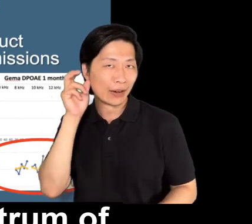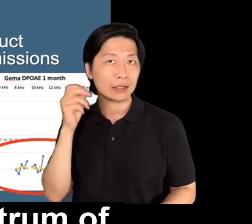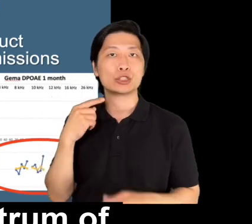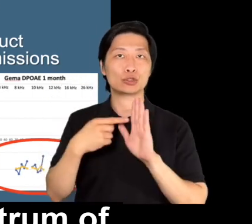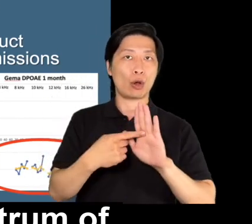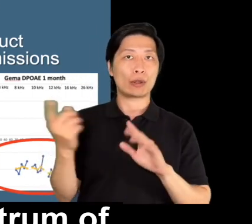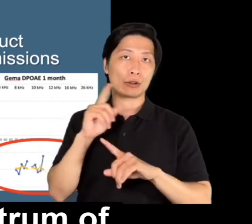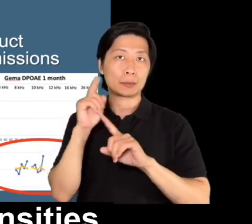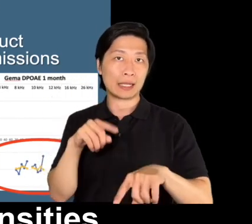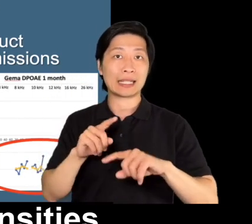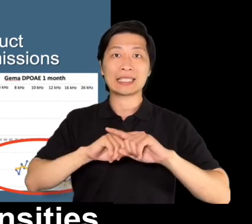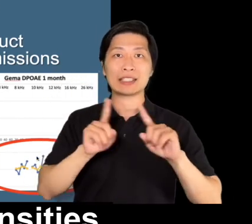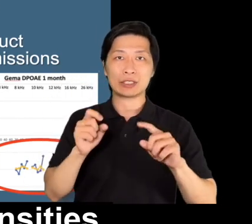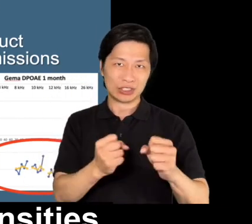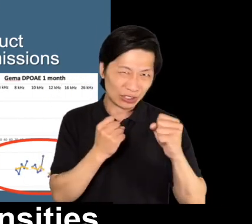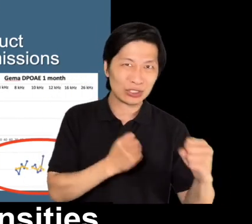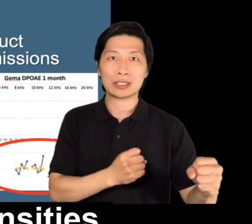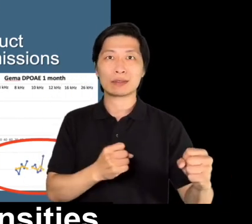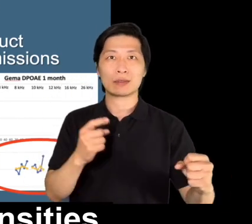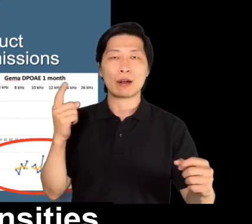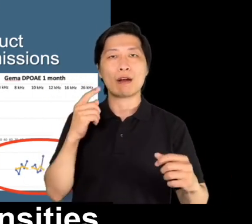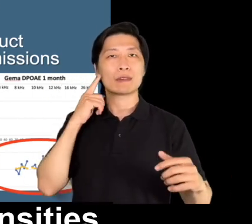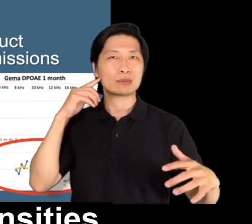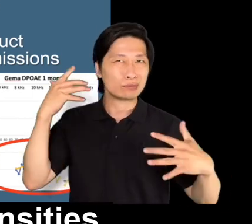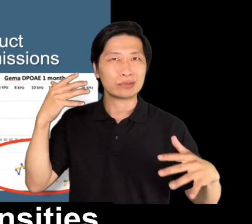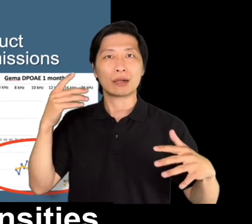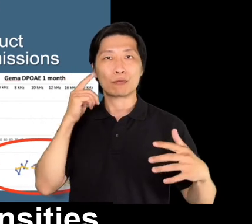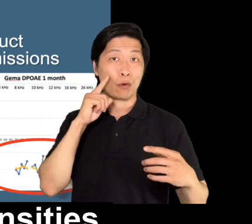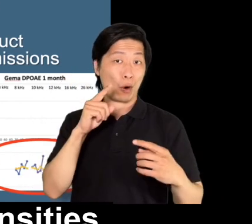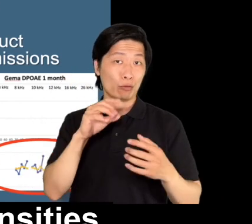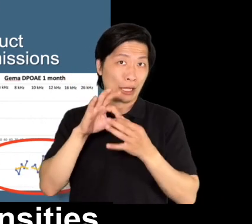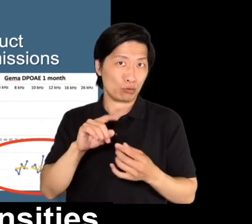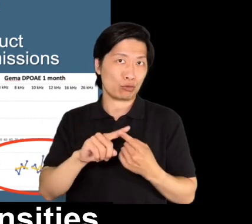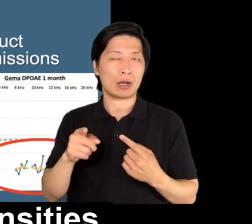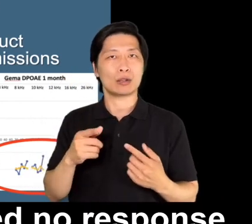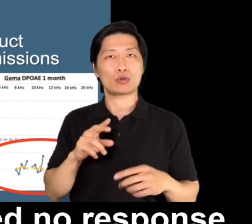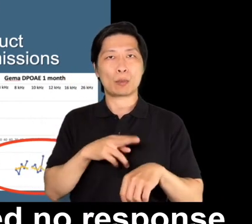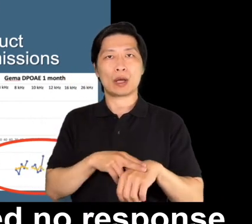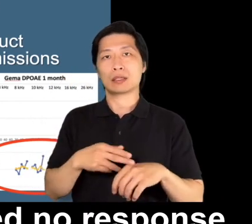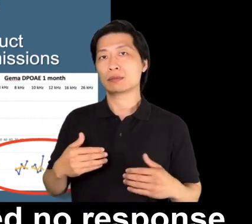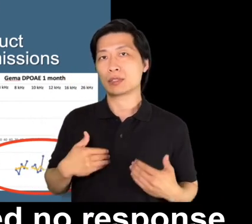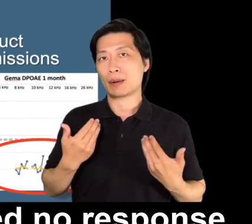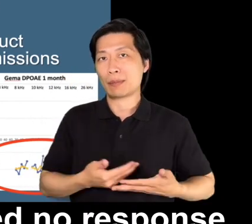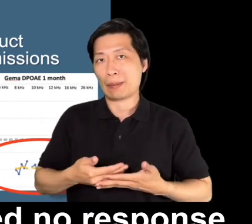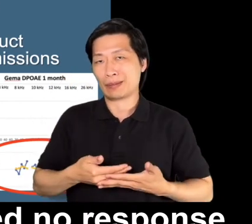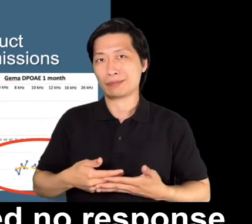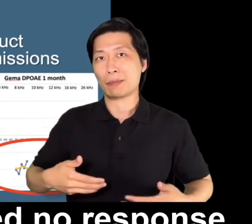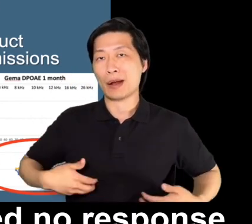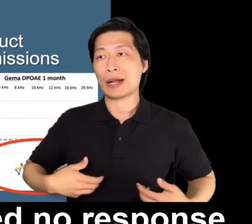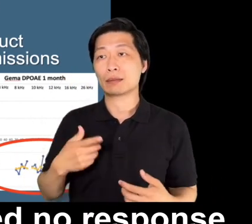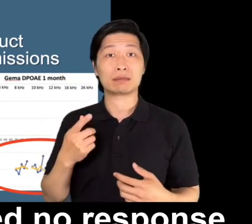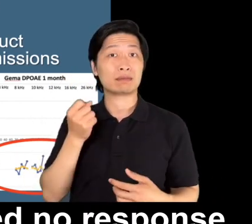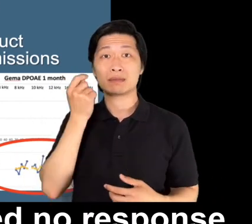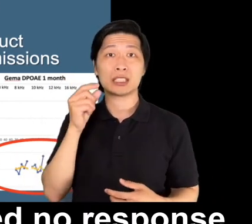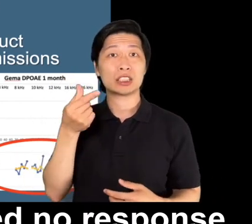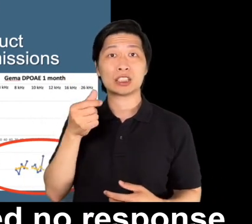normal young infant, whereas Gemma showed no response at any intensity or frequency. So